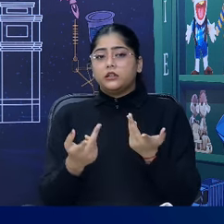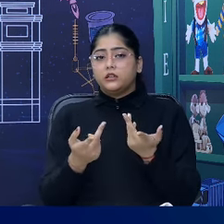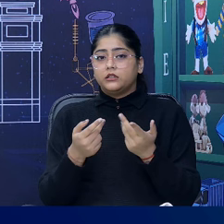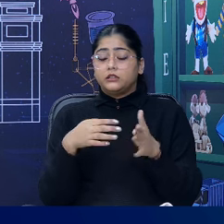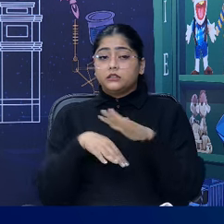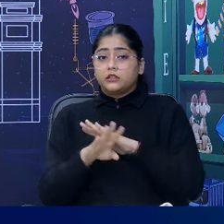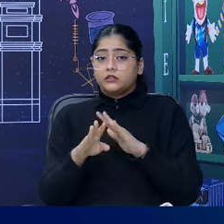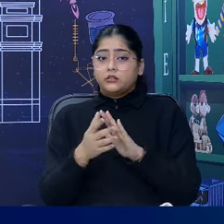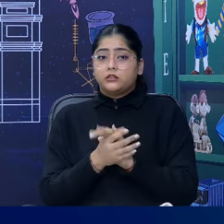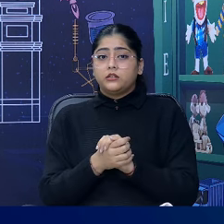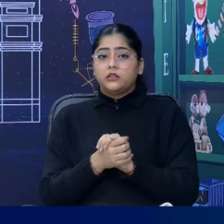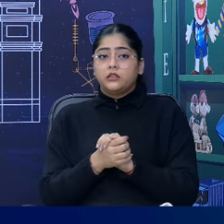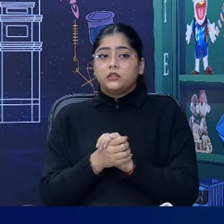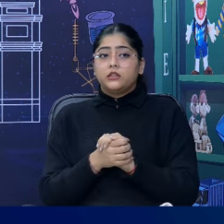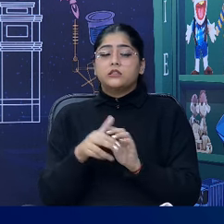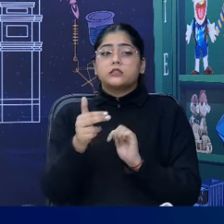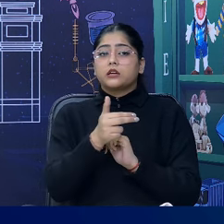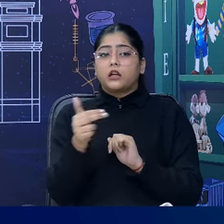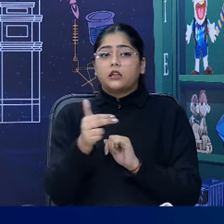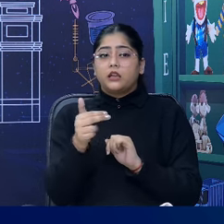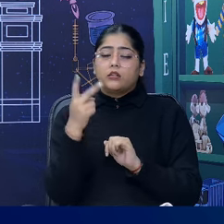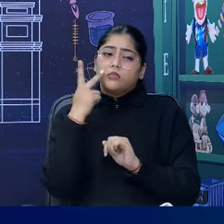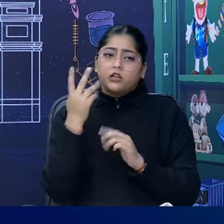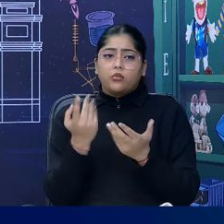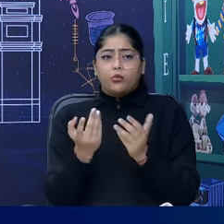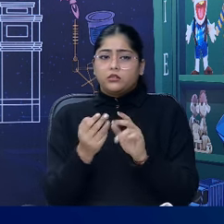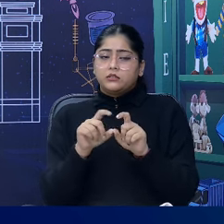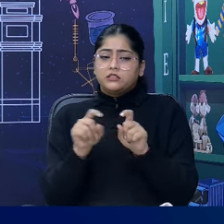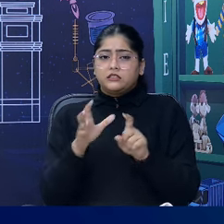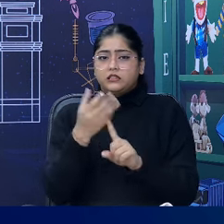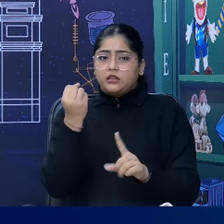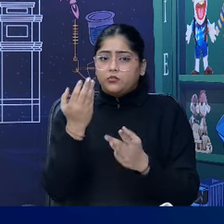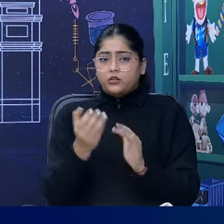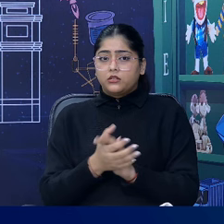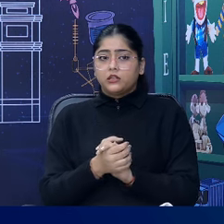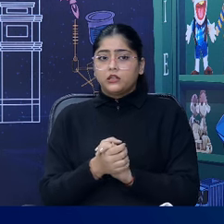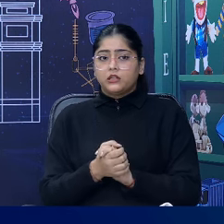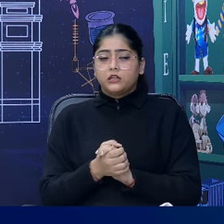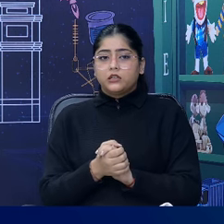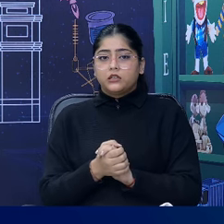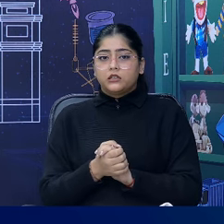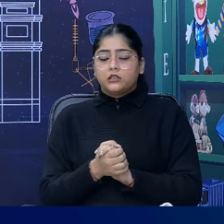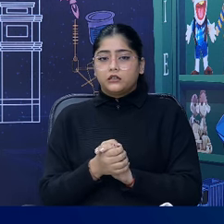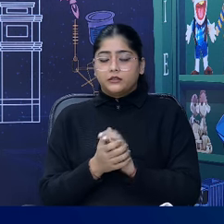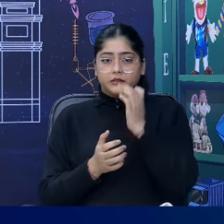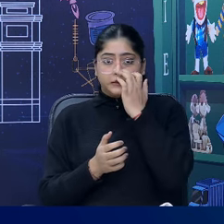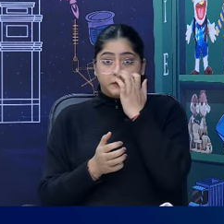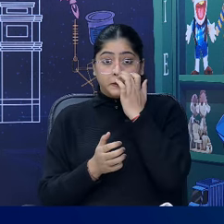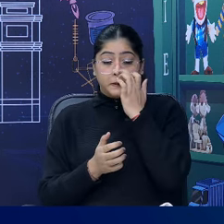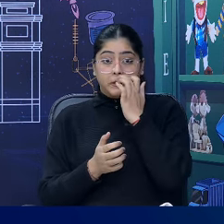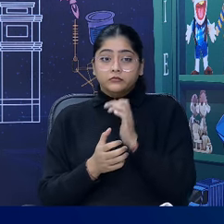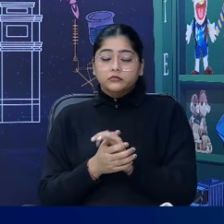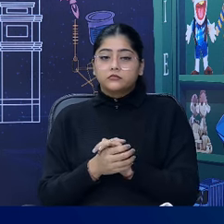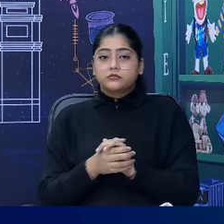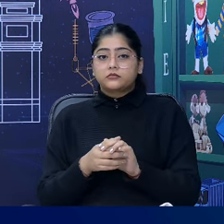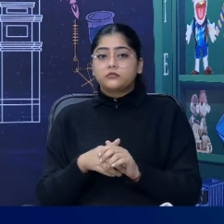set as it is clear from the name itself, without any element. Now you can just have a look on my cardboard. We can just